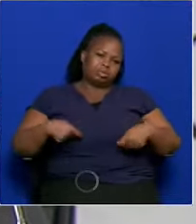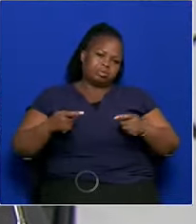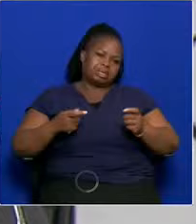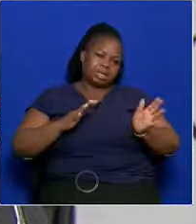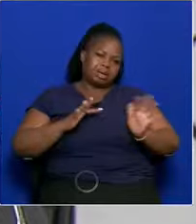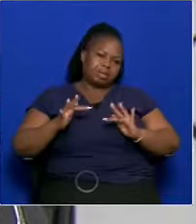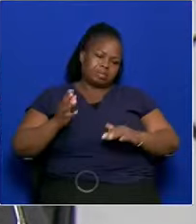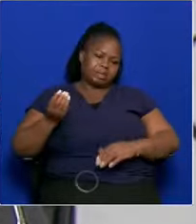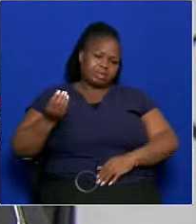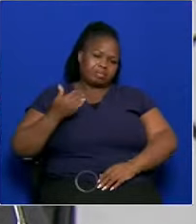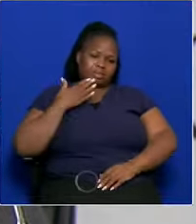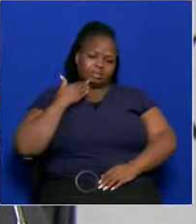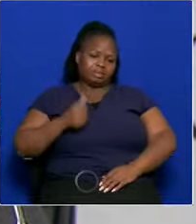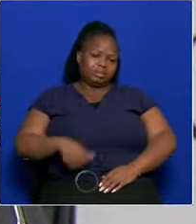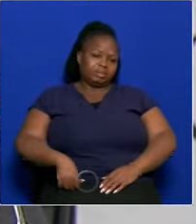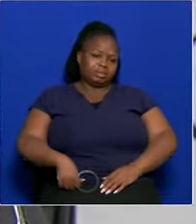because